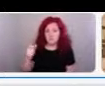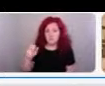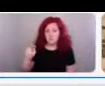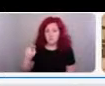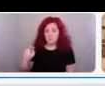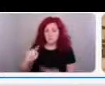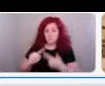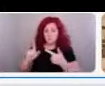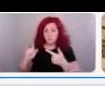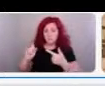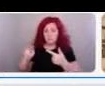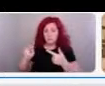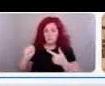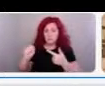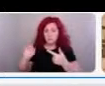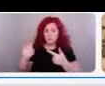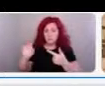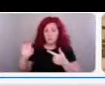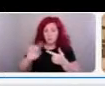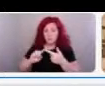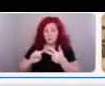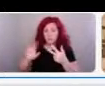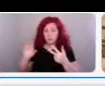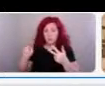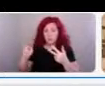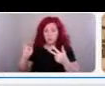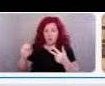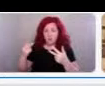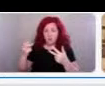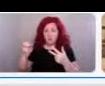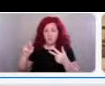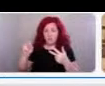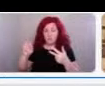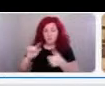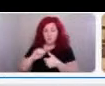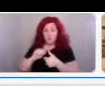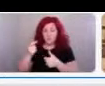calderon and connie henry miss gannon